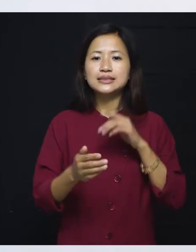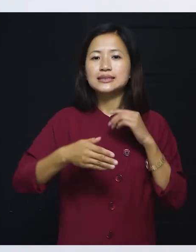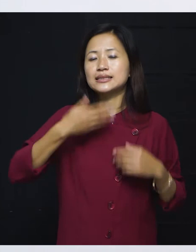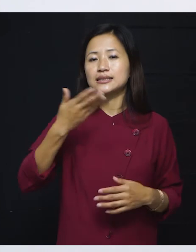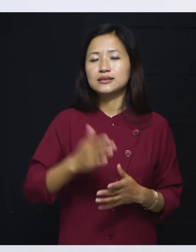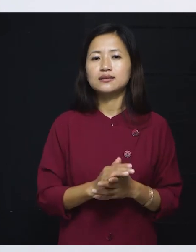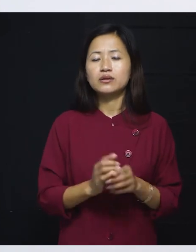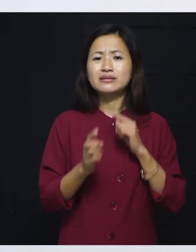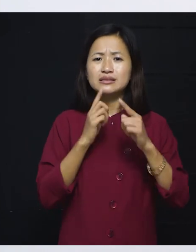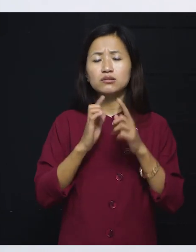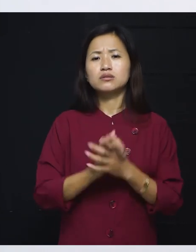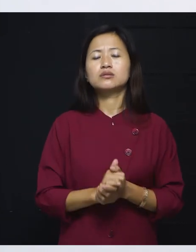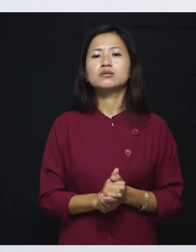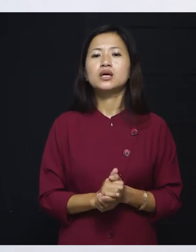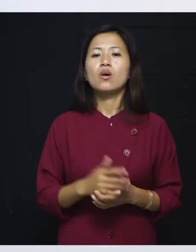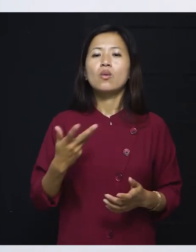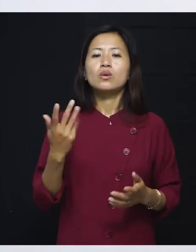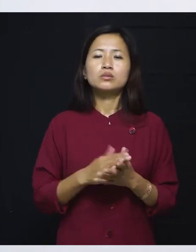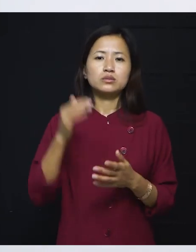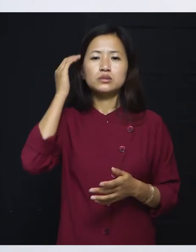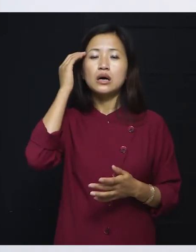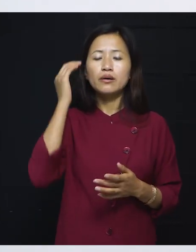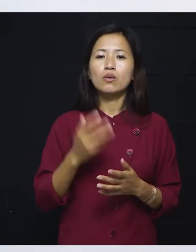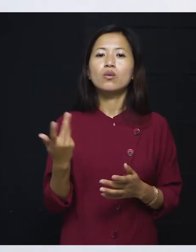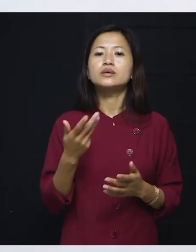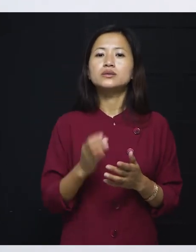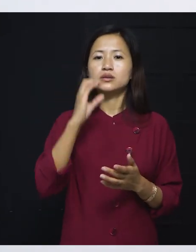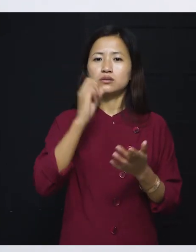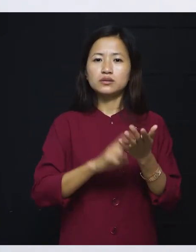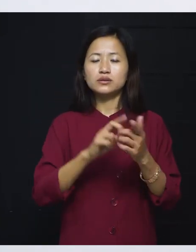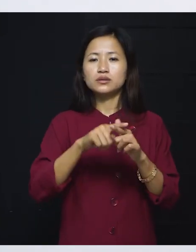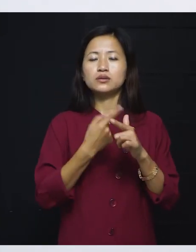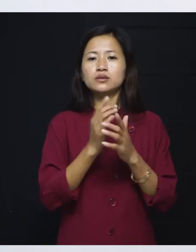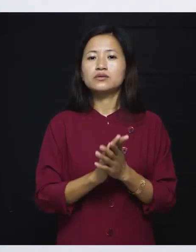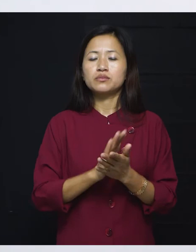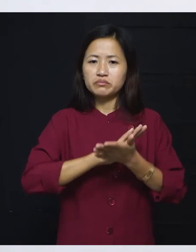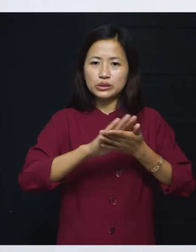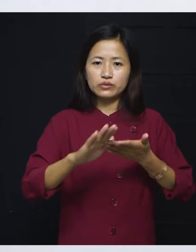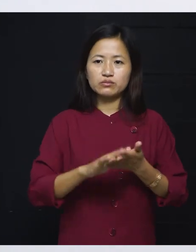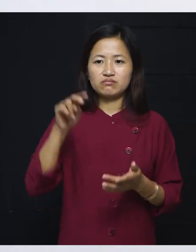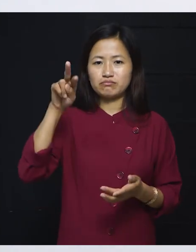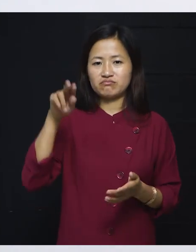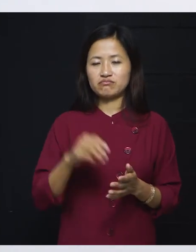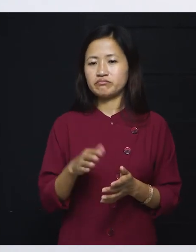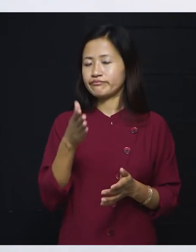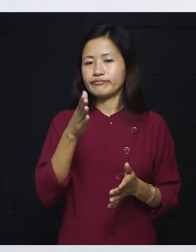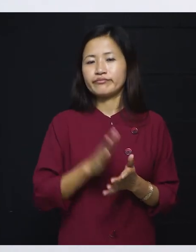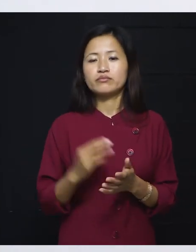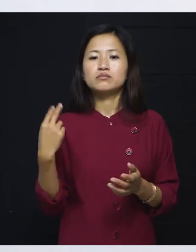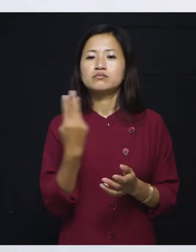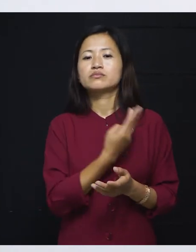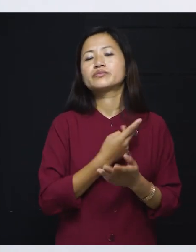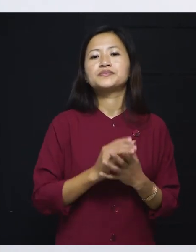if you are just listening to what I'm saying without knowing what a conjunction is, that would prove meaningless for all of us, okay?